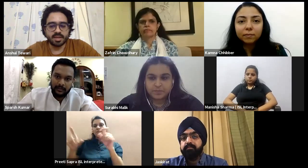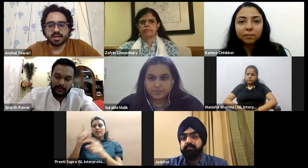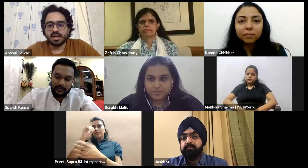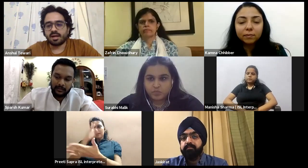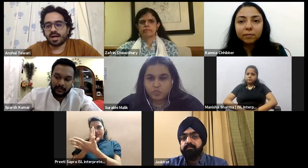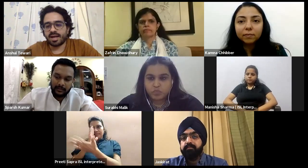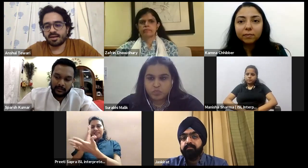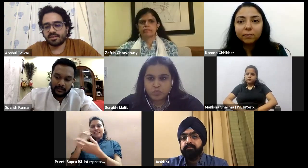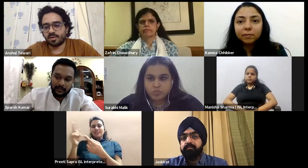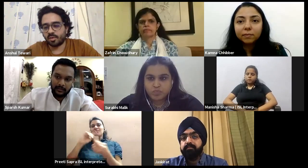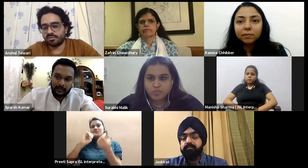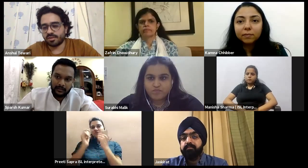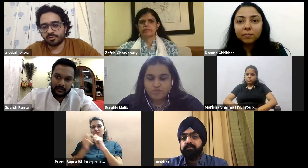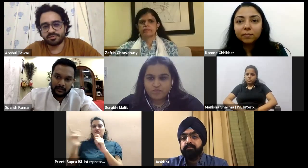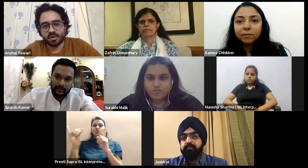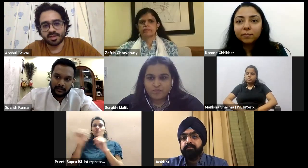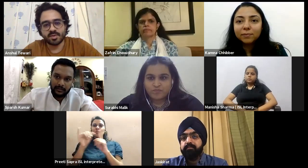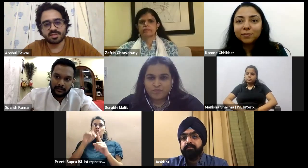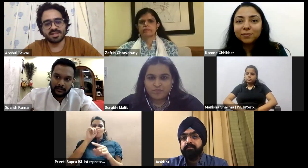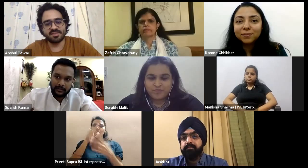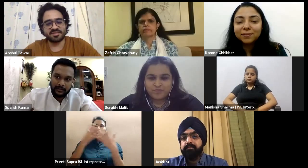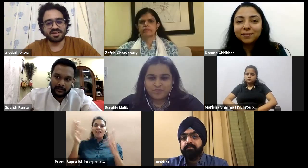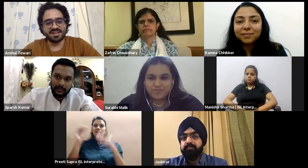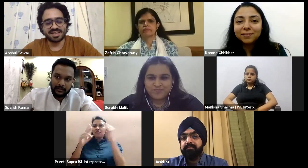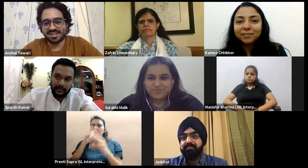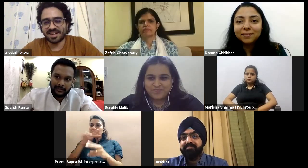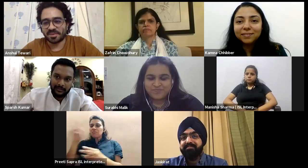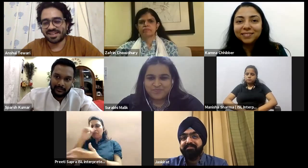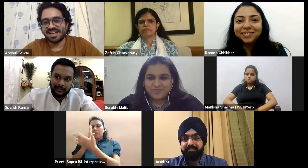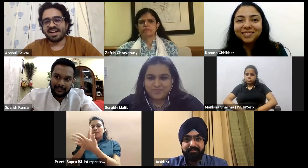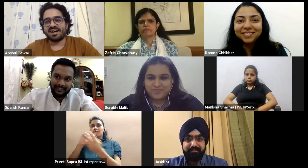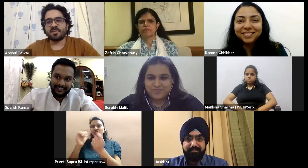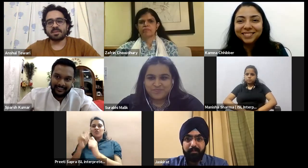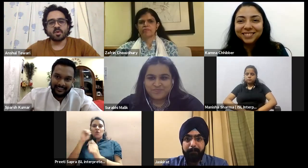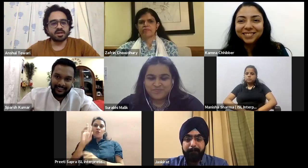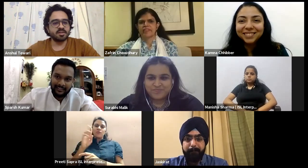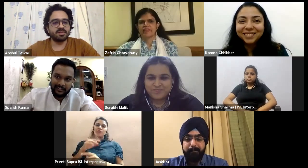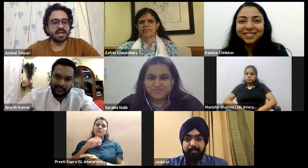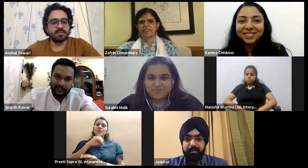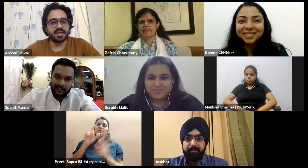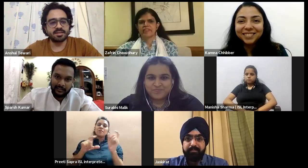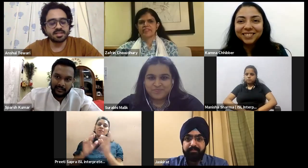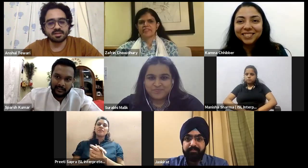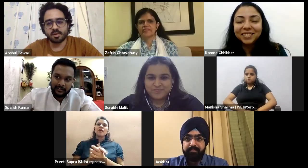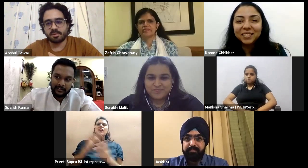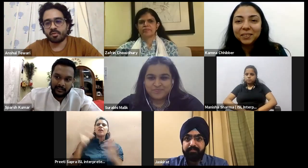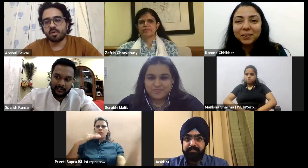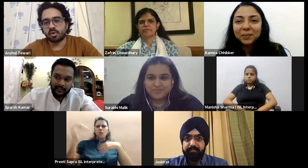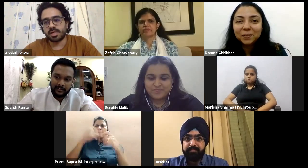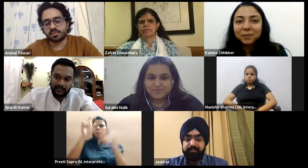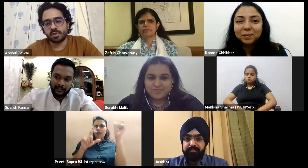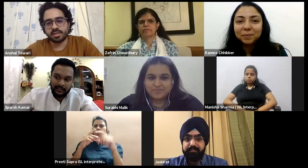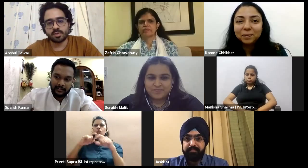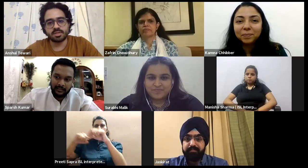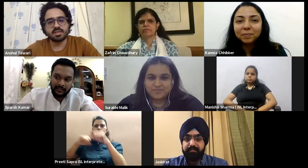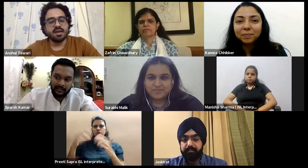social media. I have a whole flood of audience questions that have suddenly come in, and I'm cognizant of the time, but I just, before we go to the